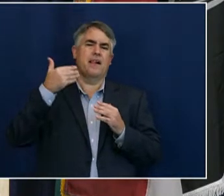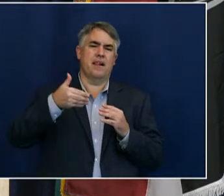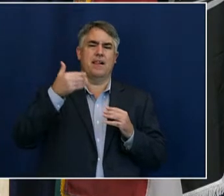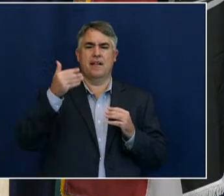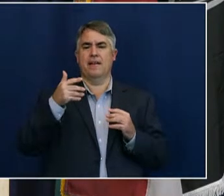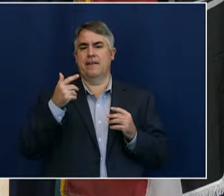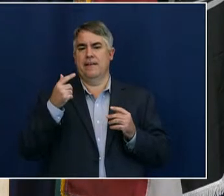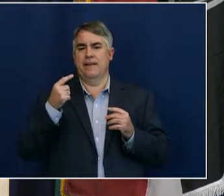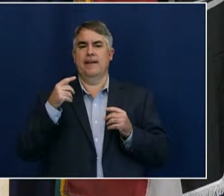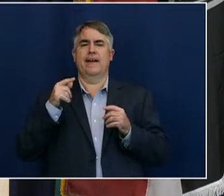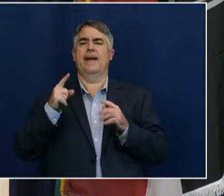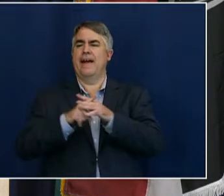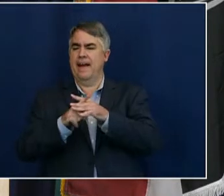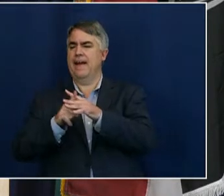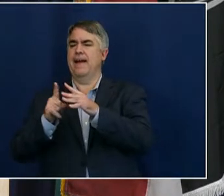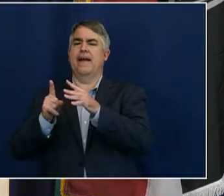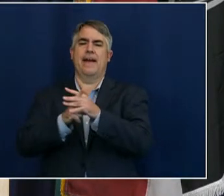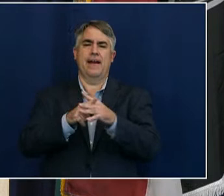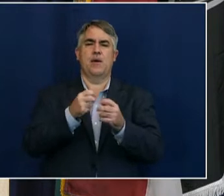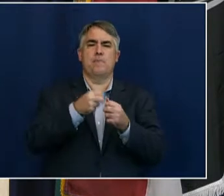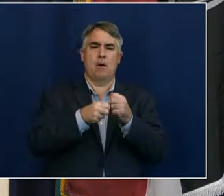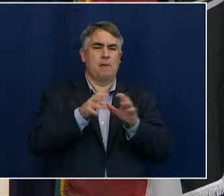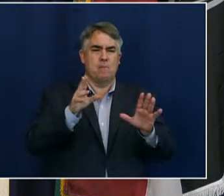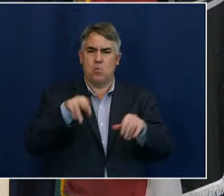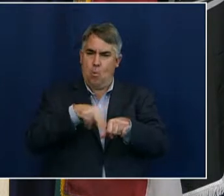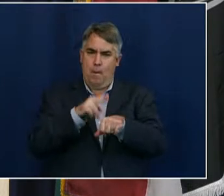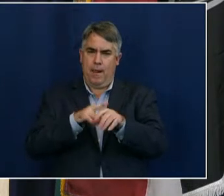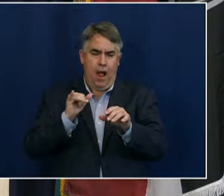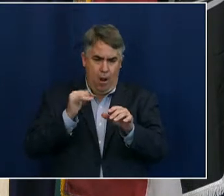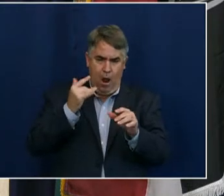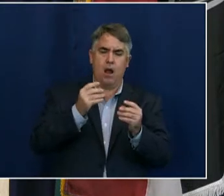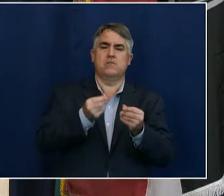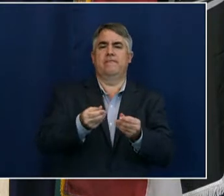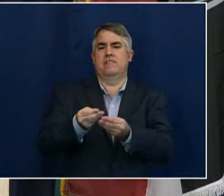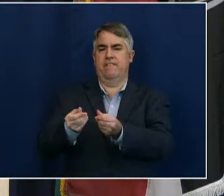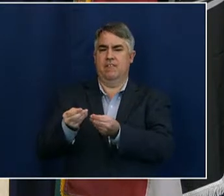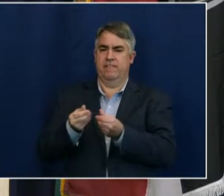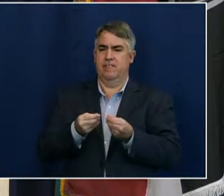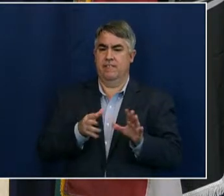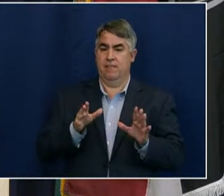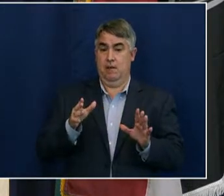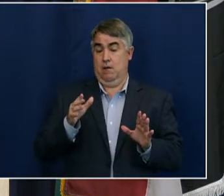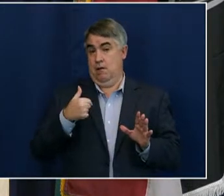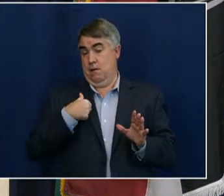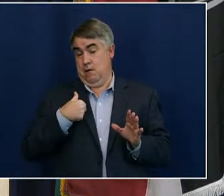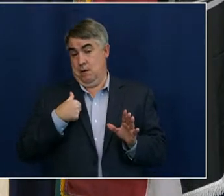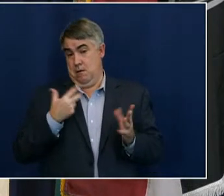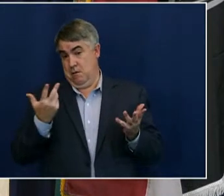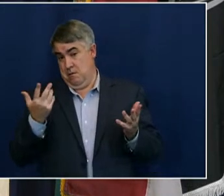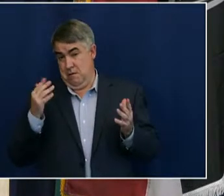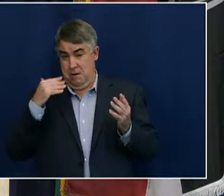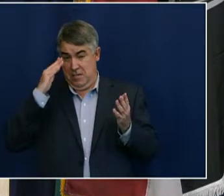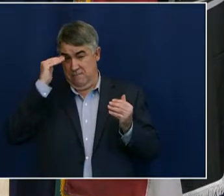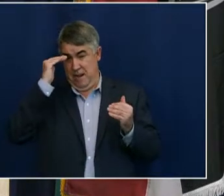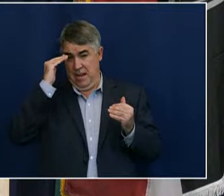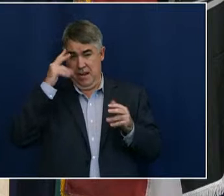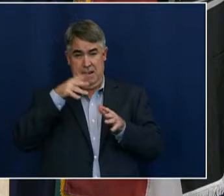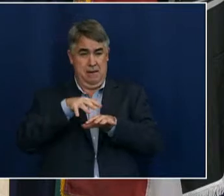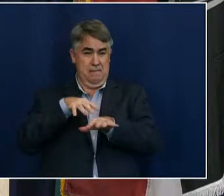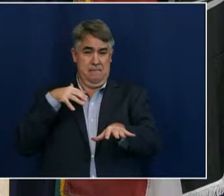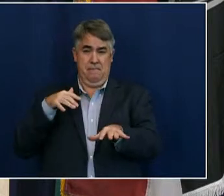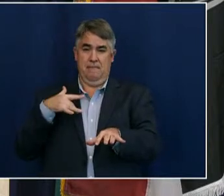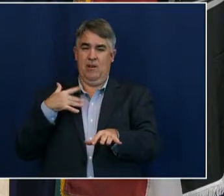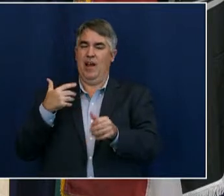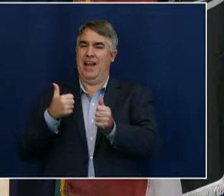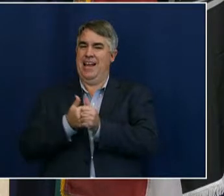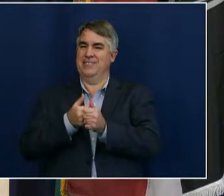going to continue to try and refine and improve. But I would most likely attribute it to trying to catch up or some minor thing that might